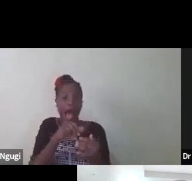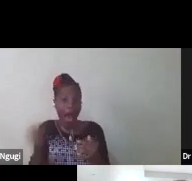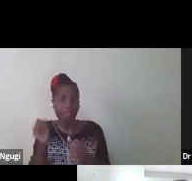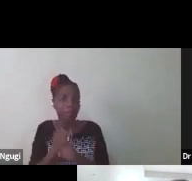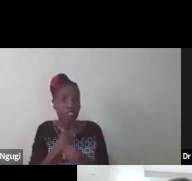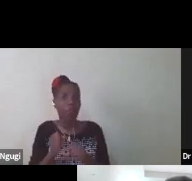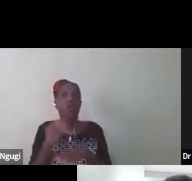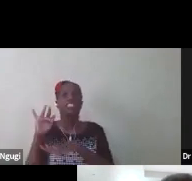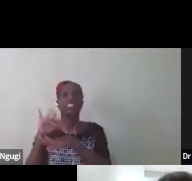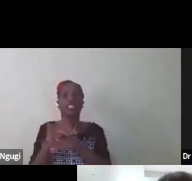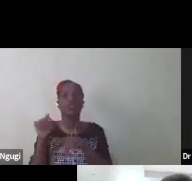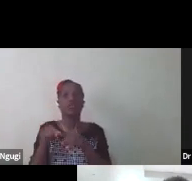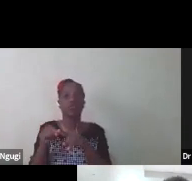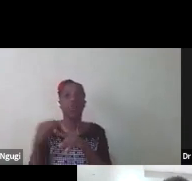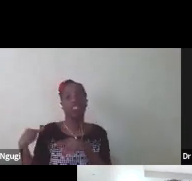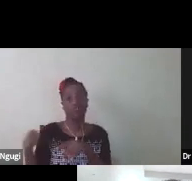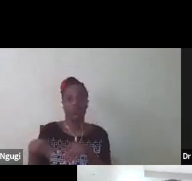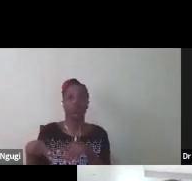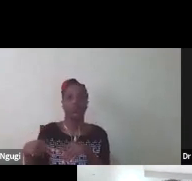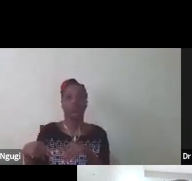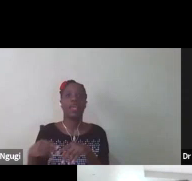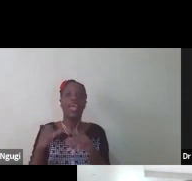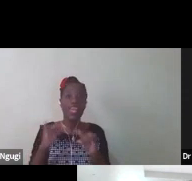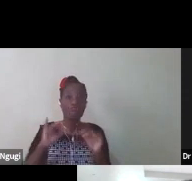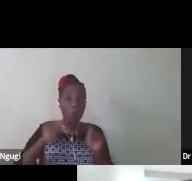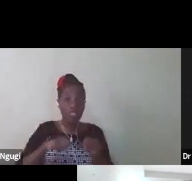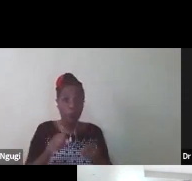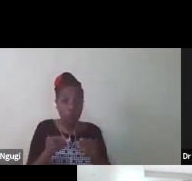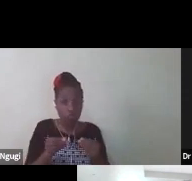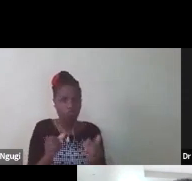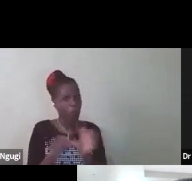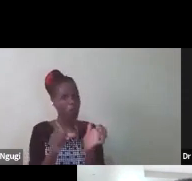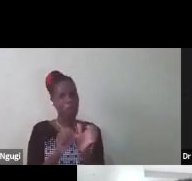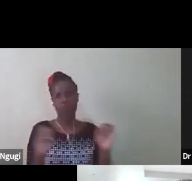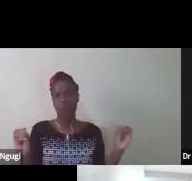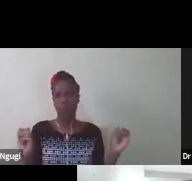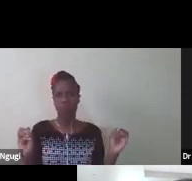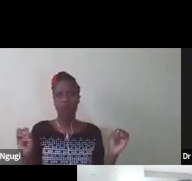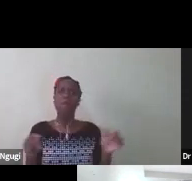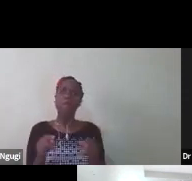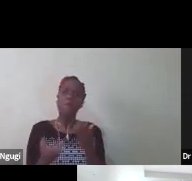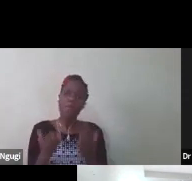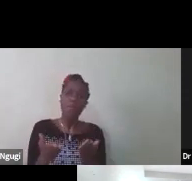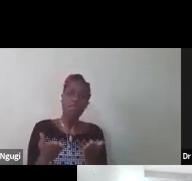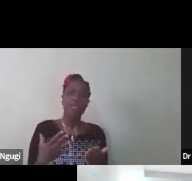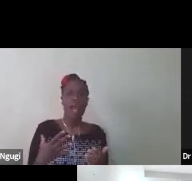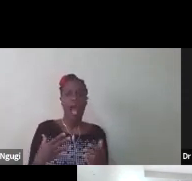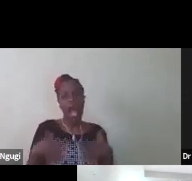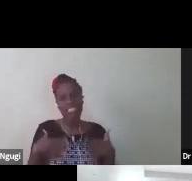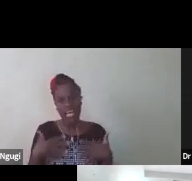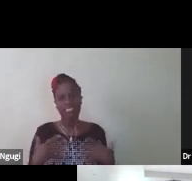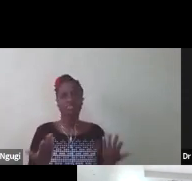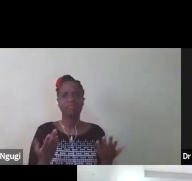the established hospitals. What they can handle, like the neurotic conditions, anxiety conditions, that one, giving them